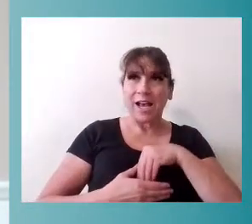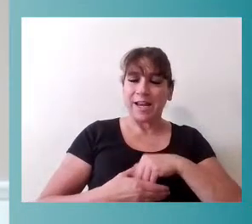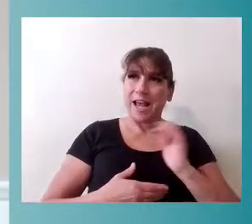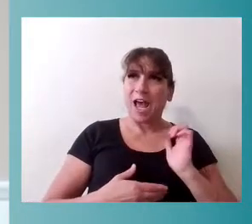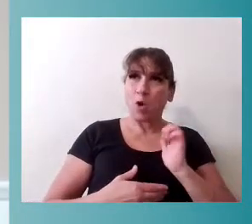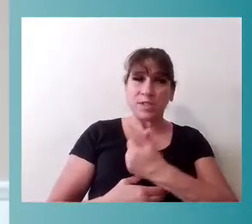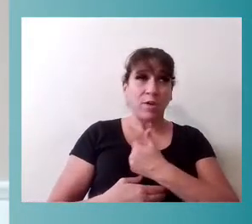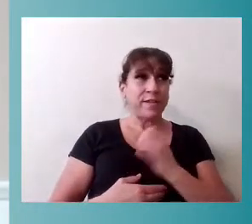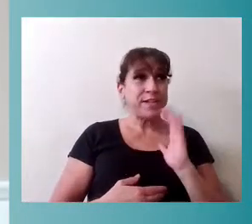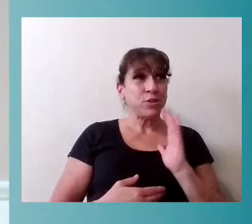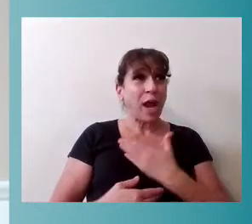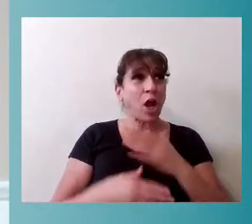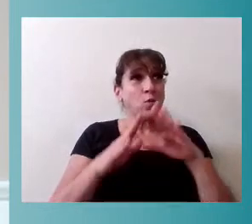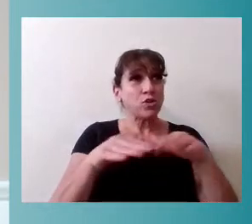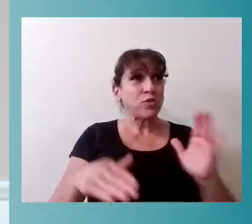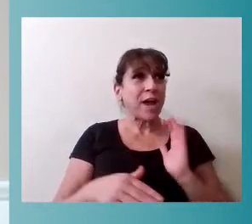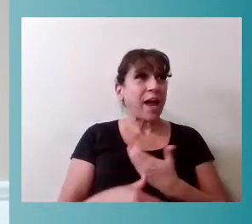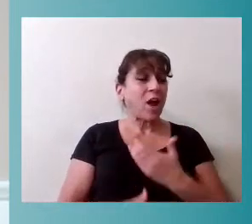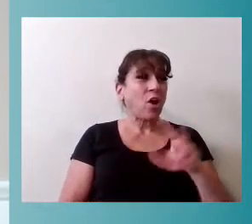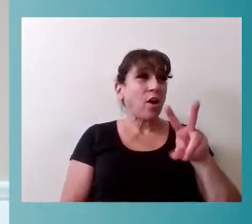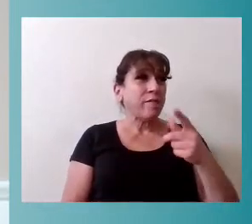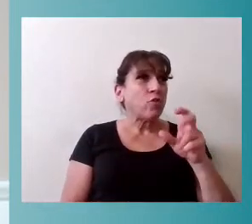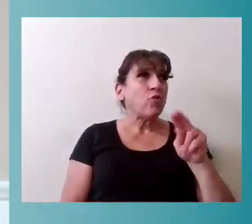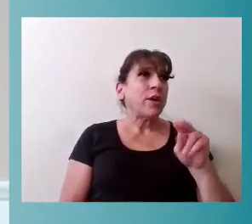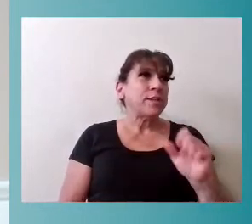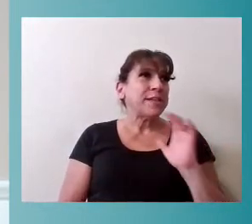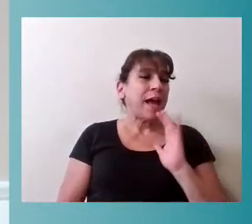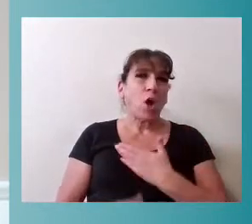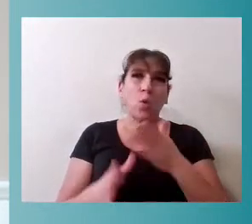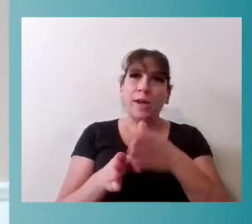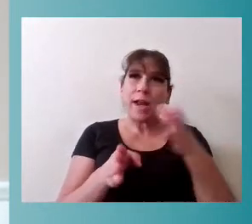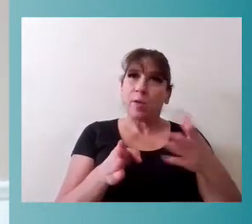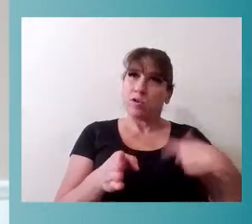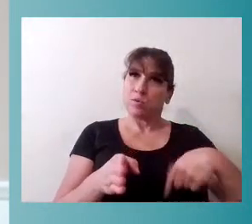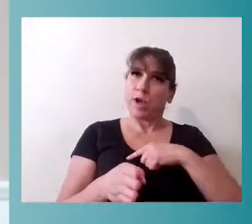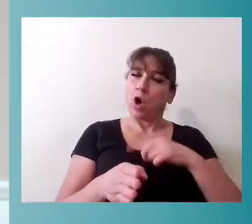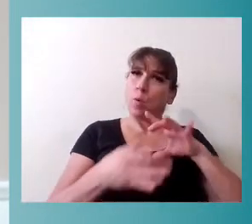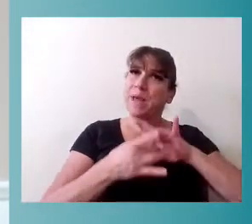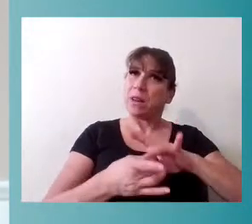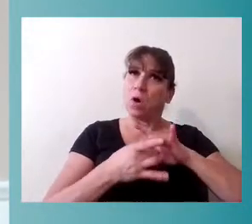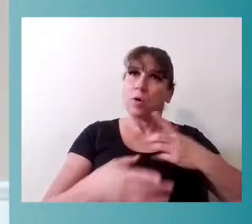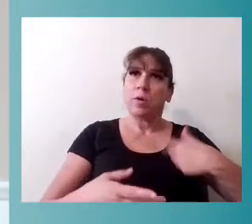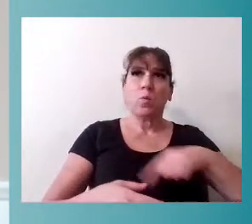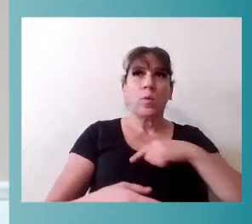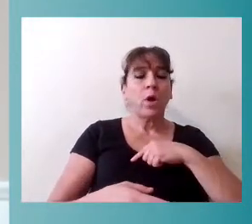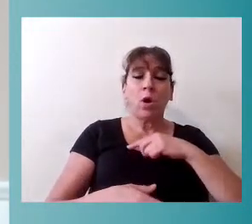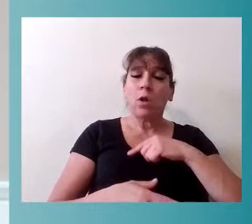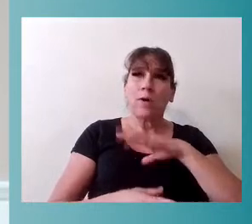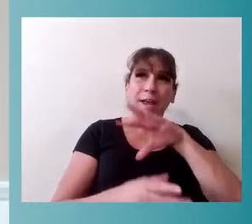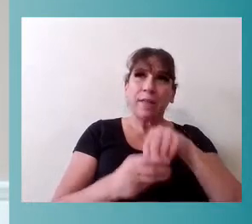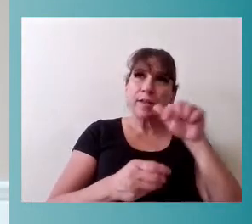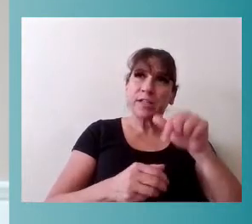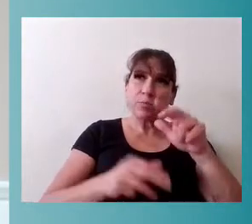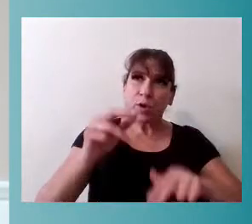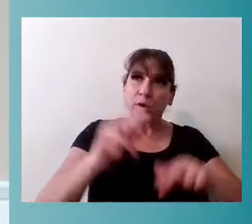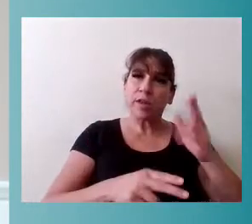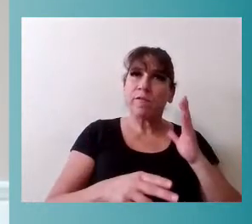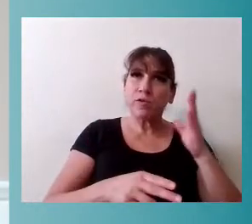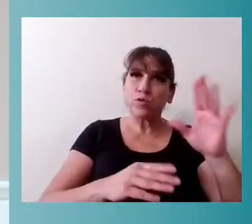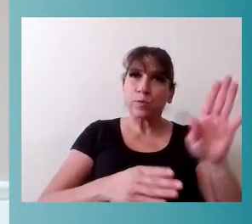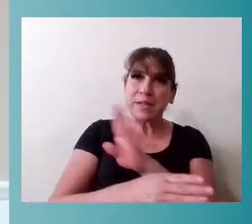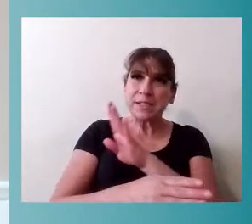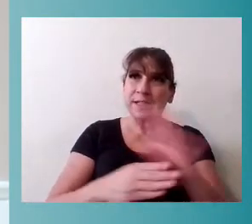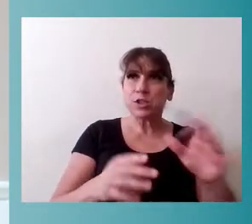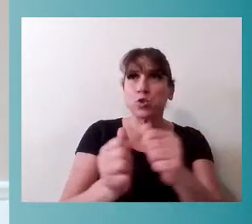our children, our veterans, our neighbors, we all belong, and we are all in this building the future business